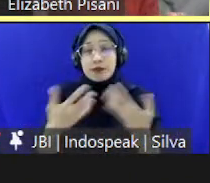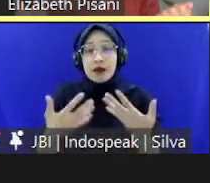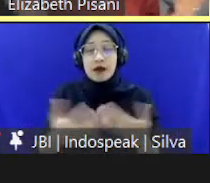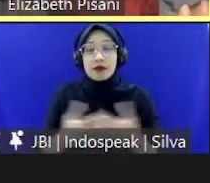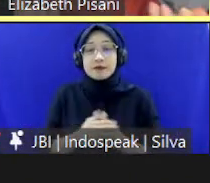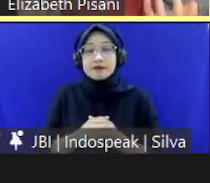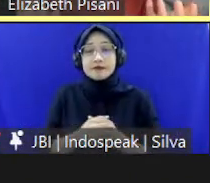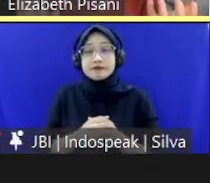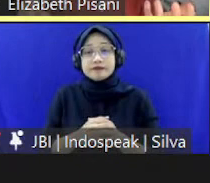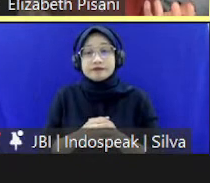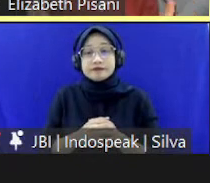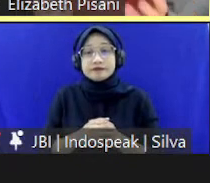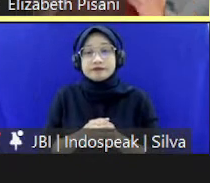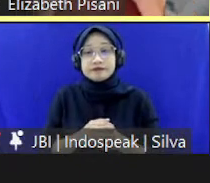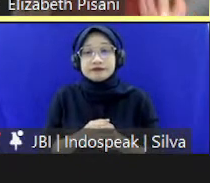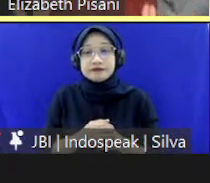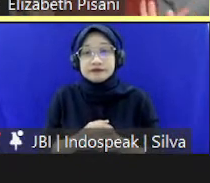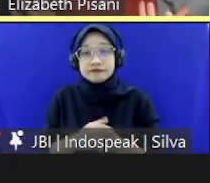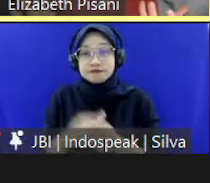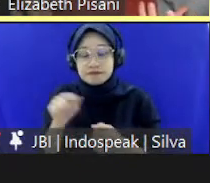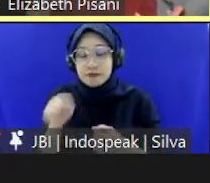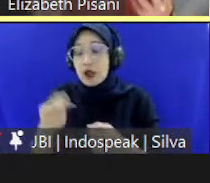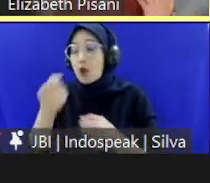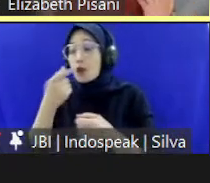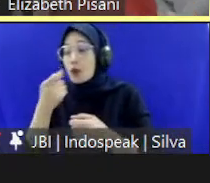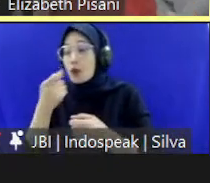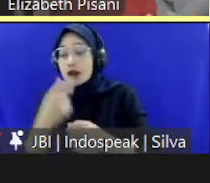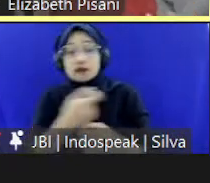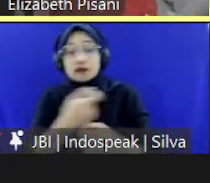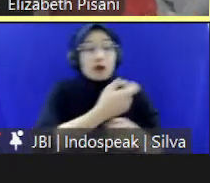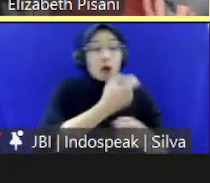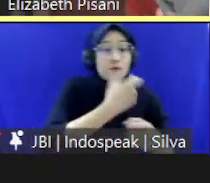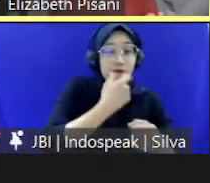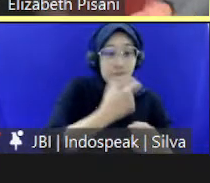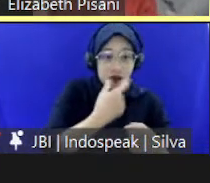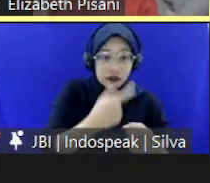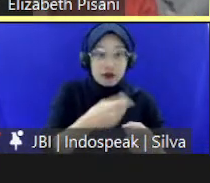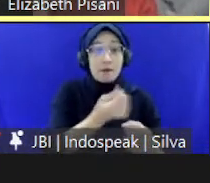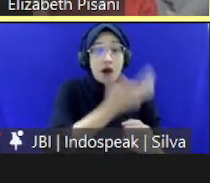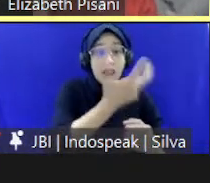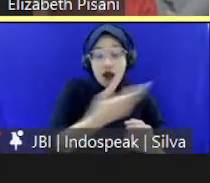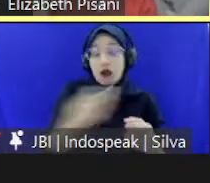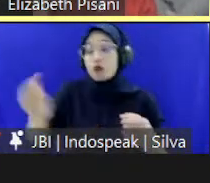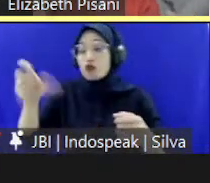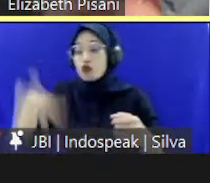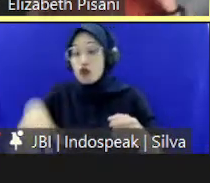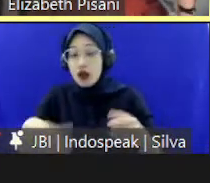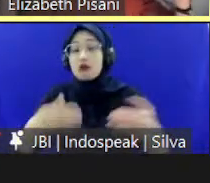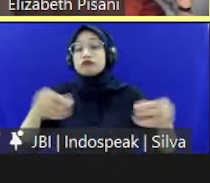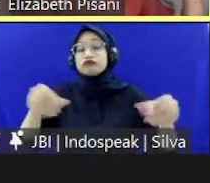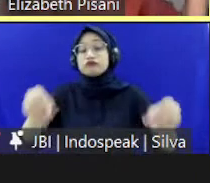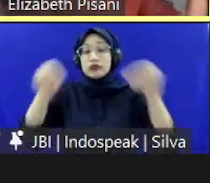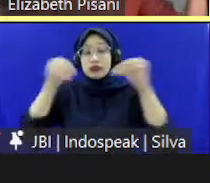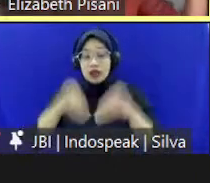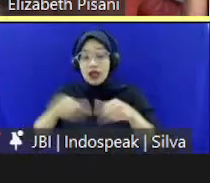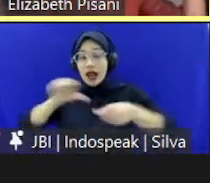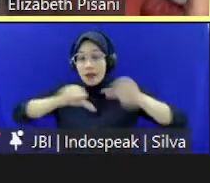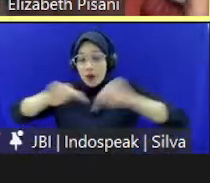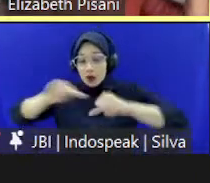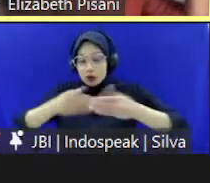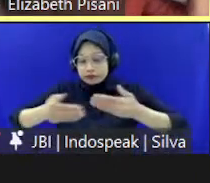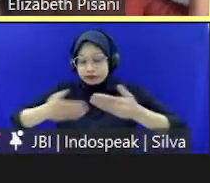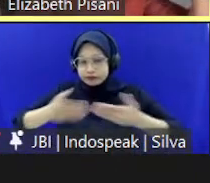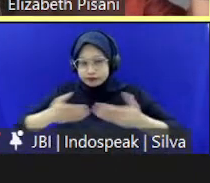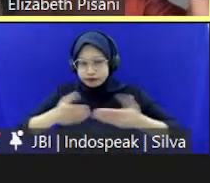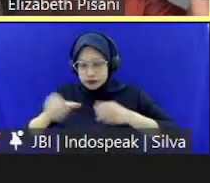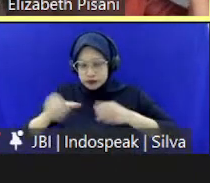have to sample those medicines and take them to the lab and test the quality and compare that with their price. And hot off the press, we've done